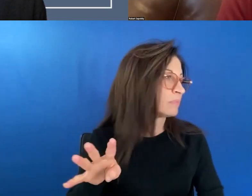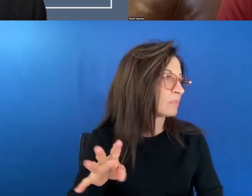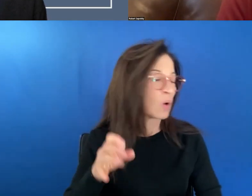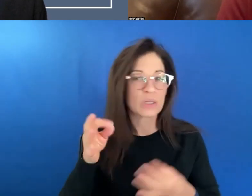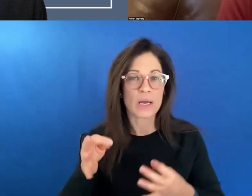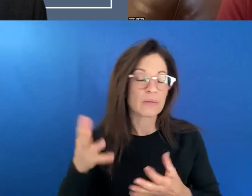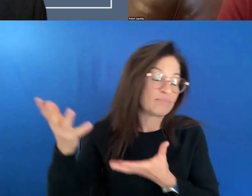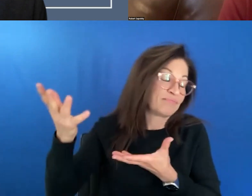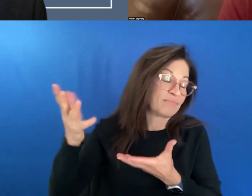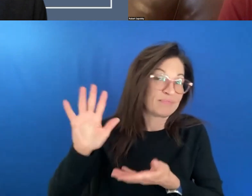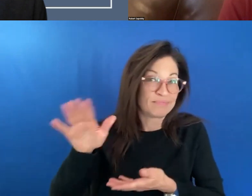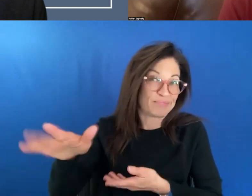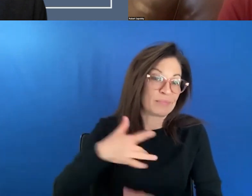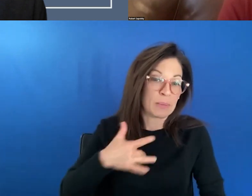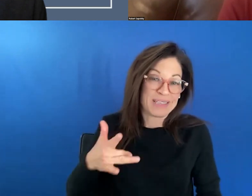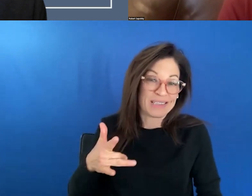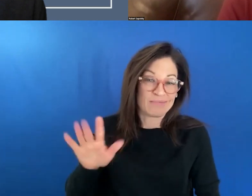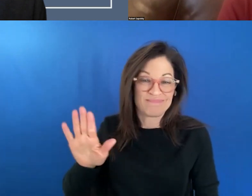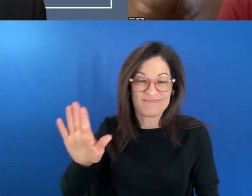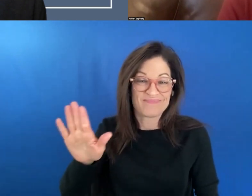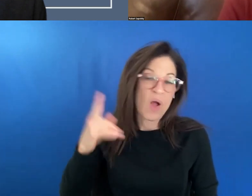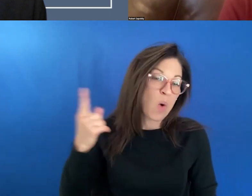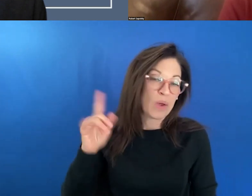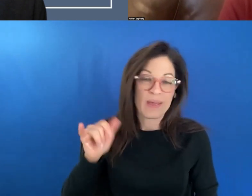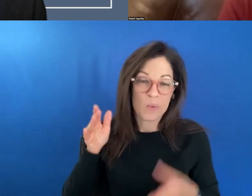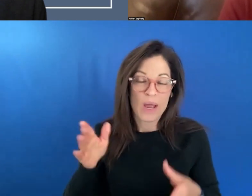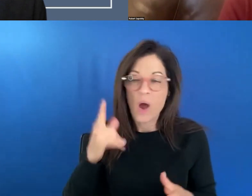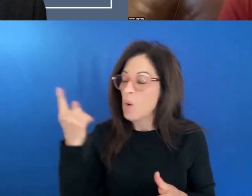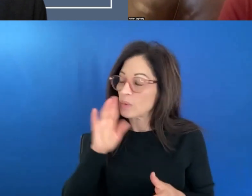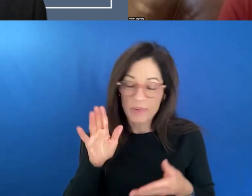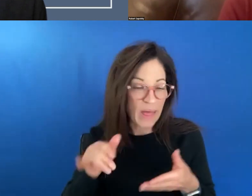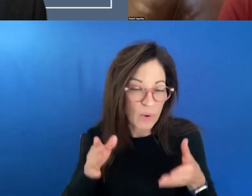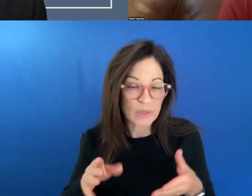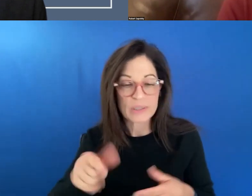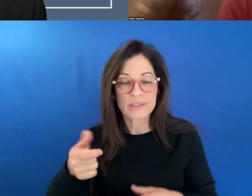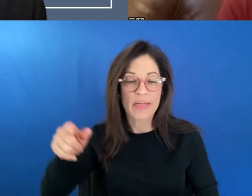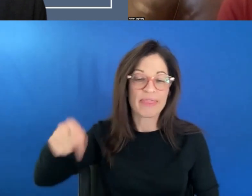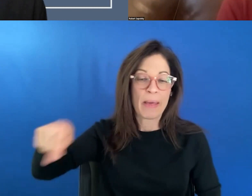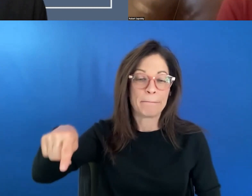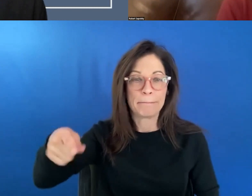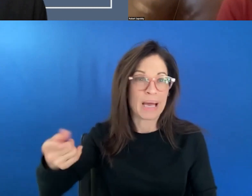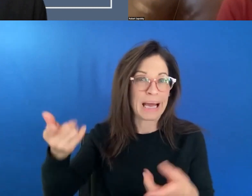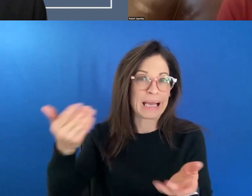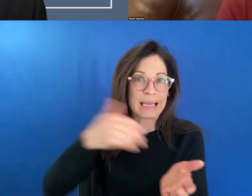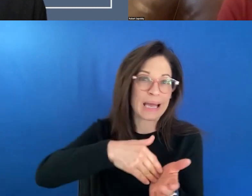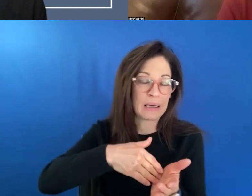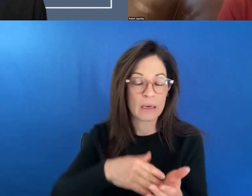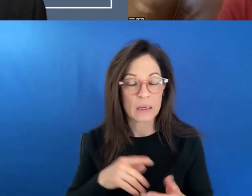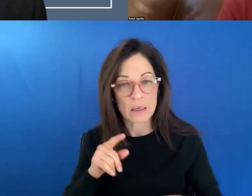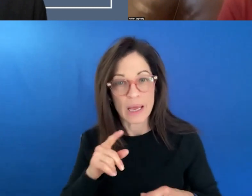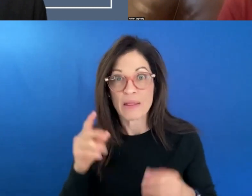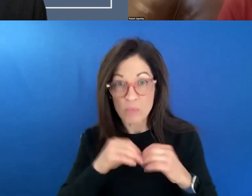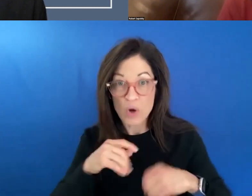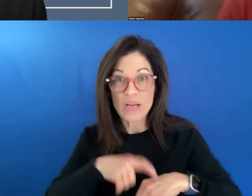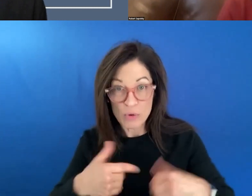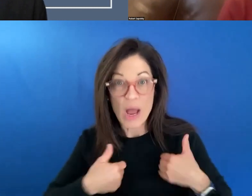what they're like. They've always been that way. They're always going to be that way. This is just another one of them's. And the more time you have to think